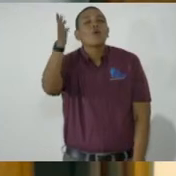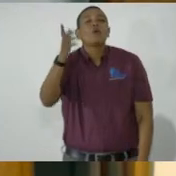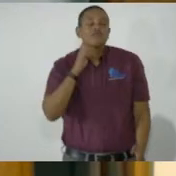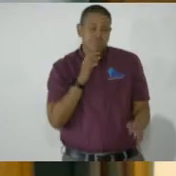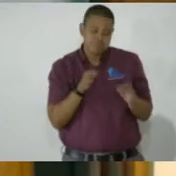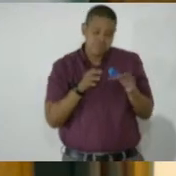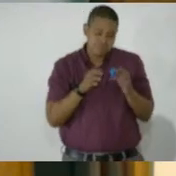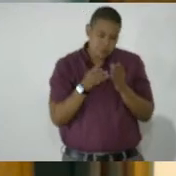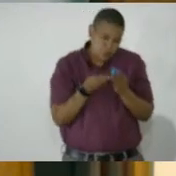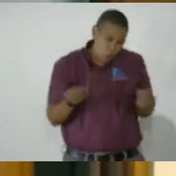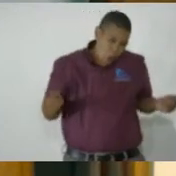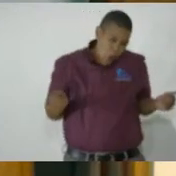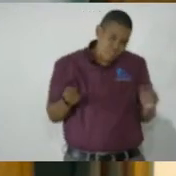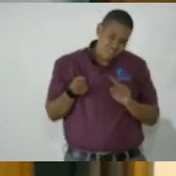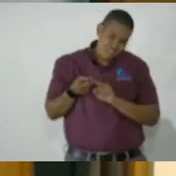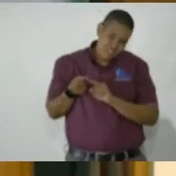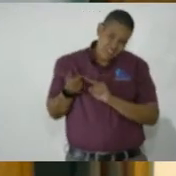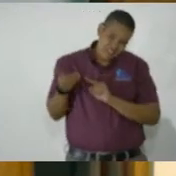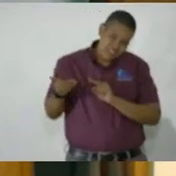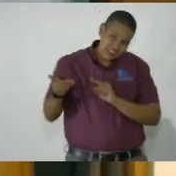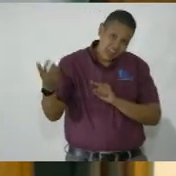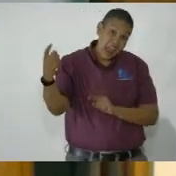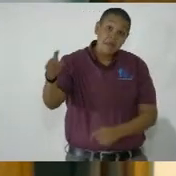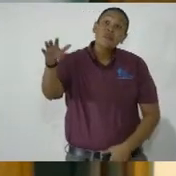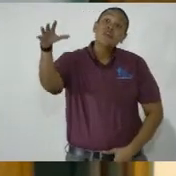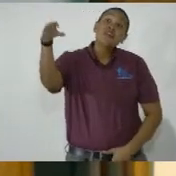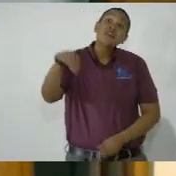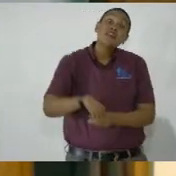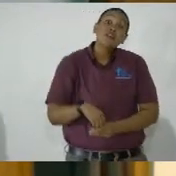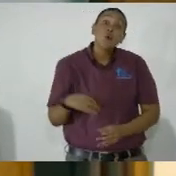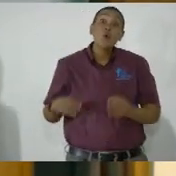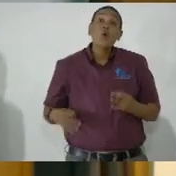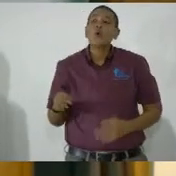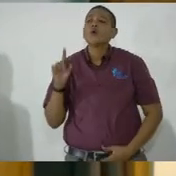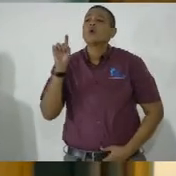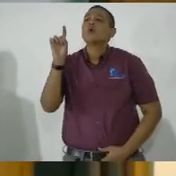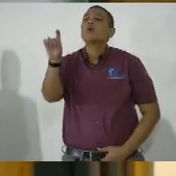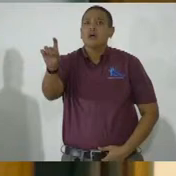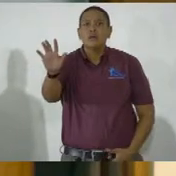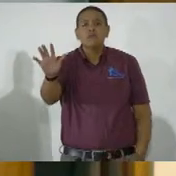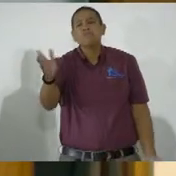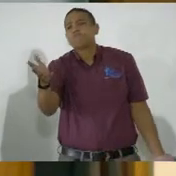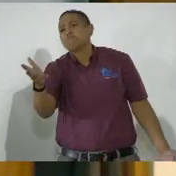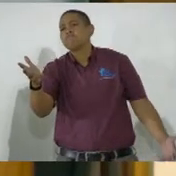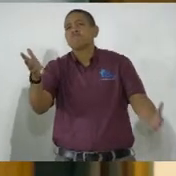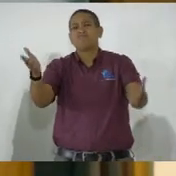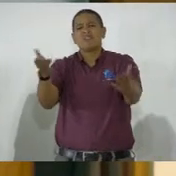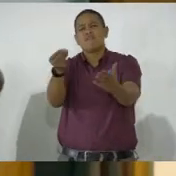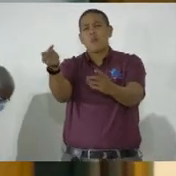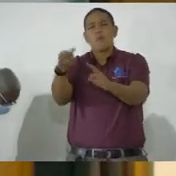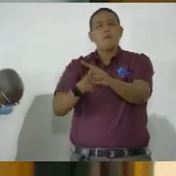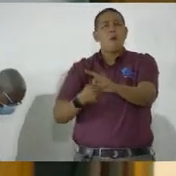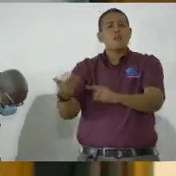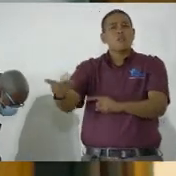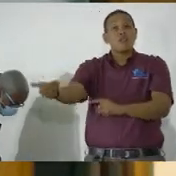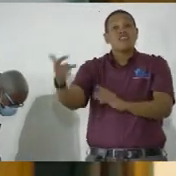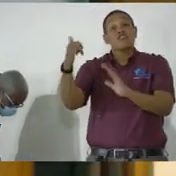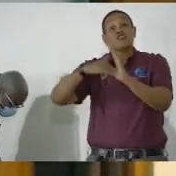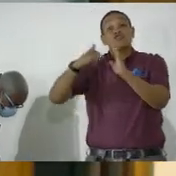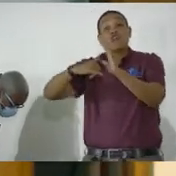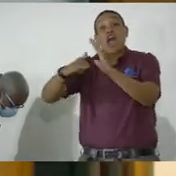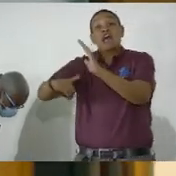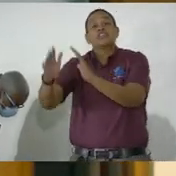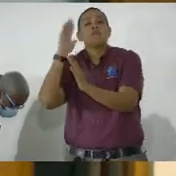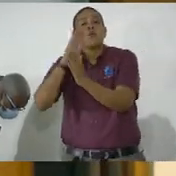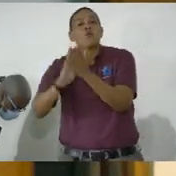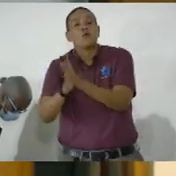with effectively, so that in the Court of Appeal, within the next few months, the transcript will